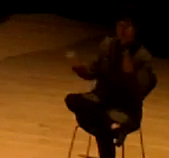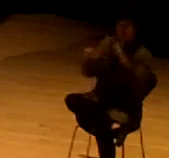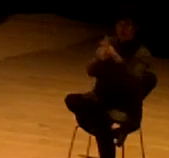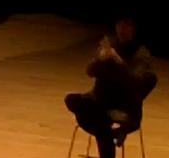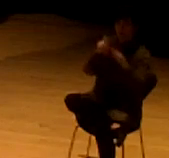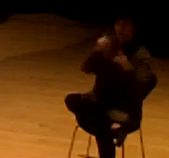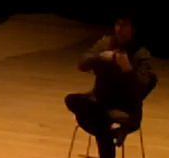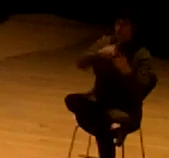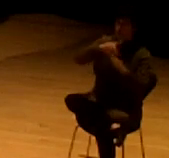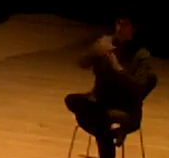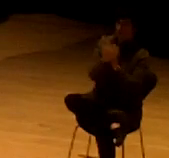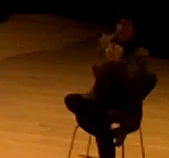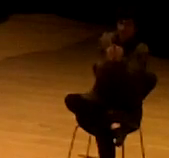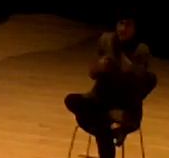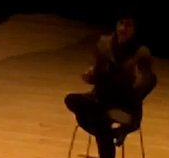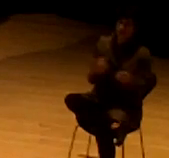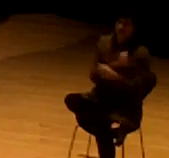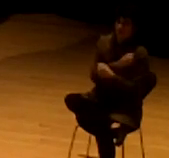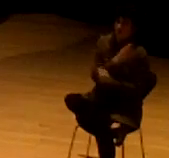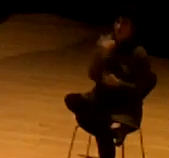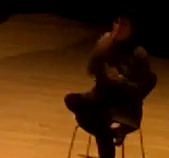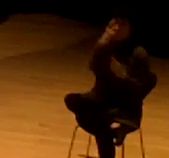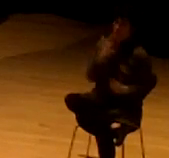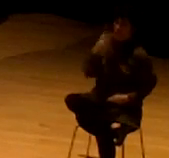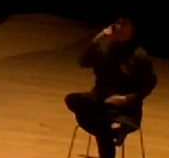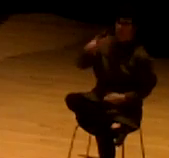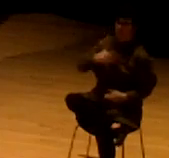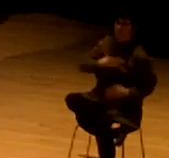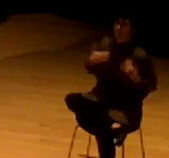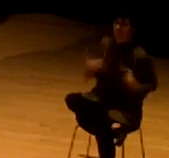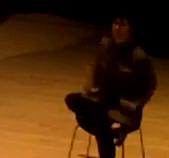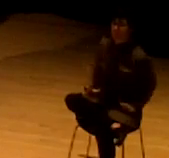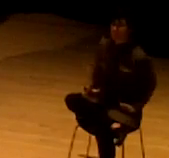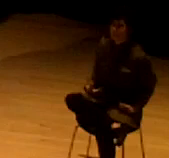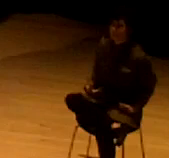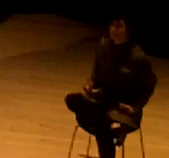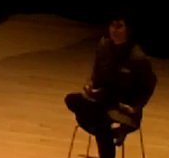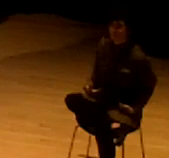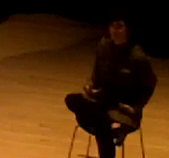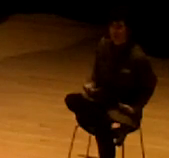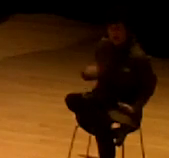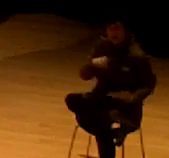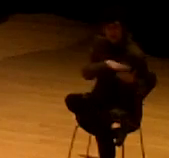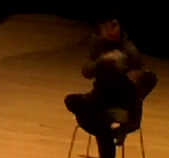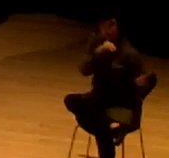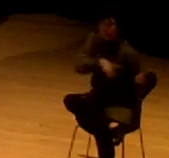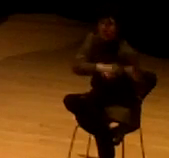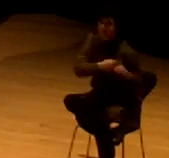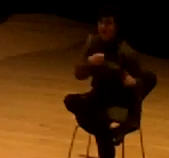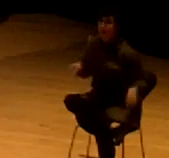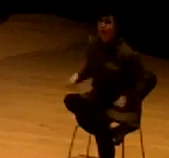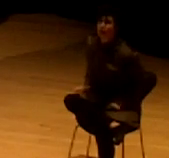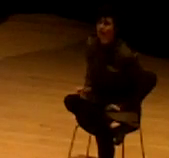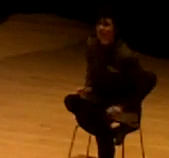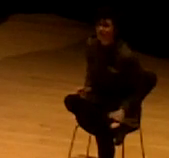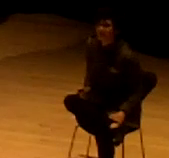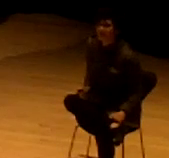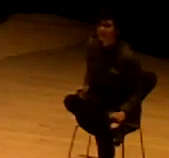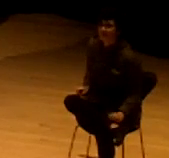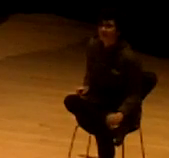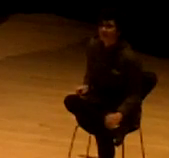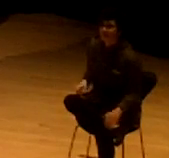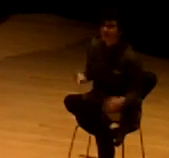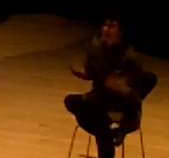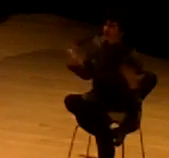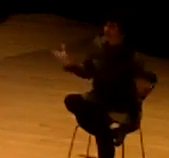me. I was like, okay, this woman's for real, right? I mean, I can learn something from her. And we were teaching each other. Like, Tamar's often said, I taught